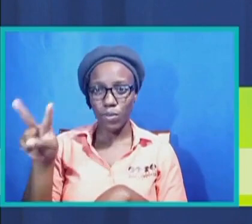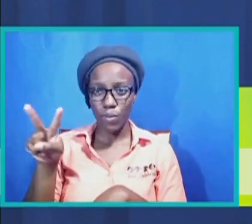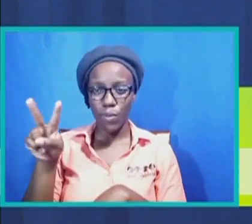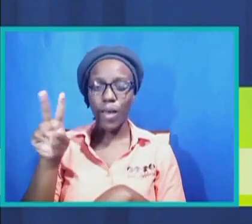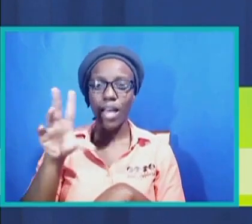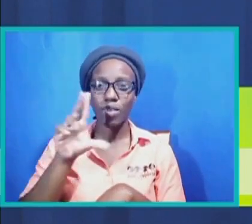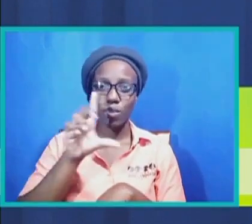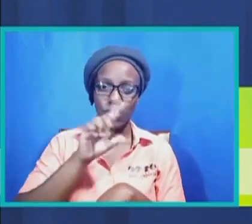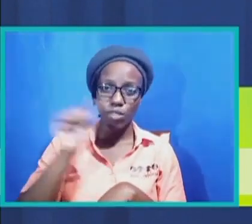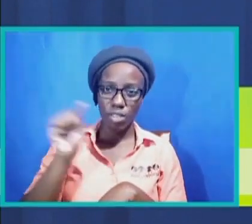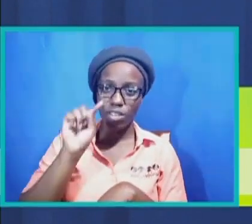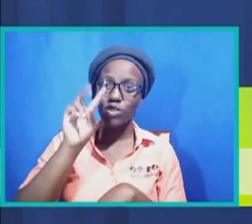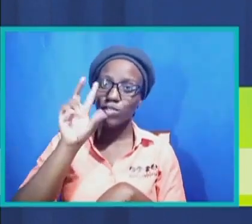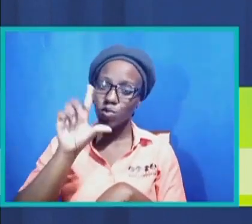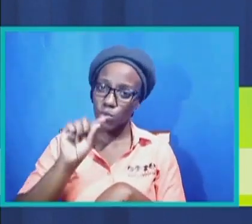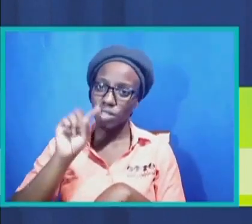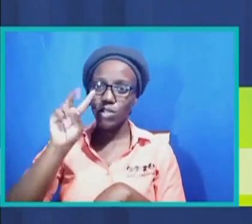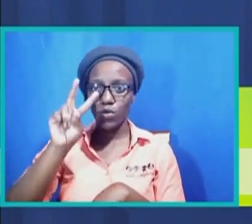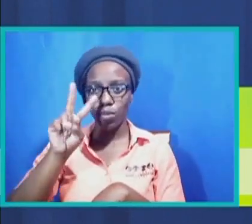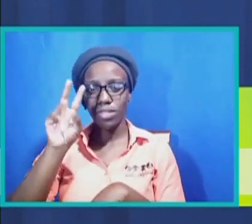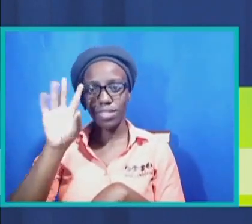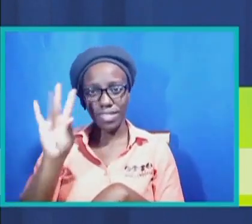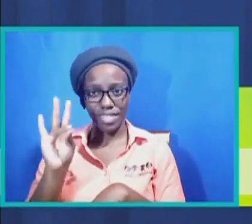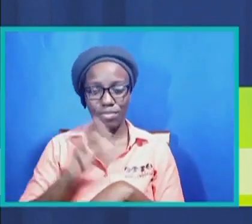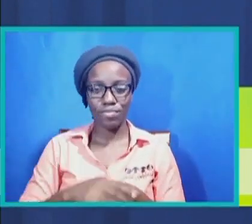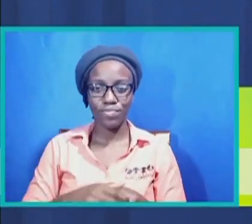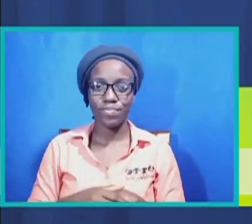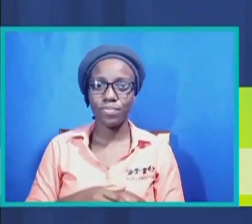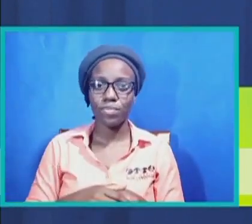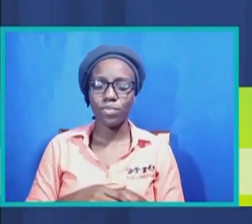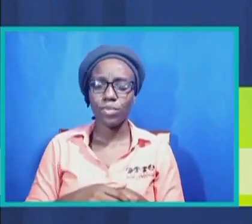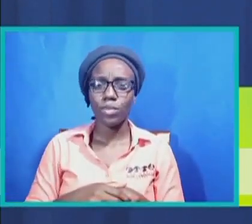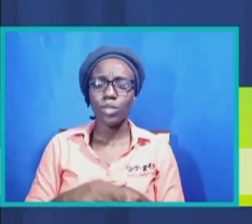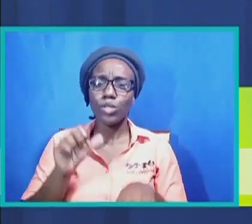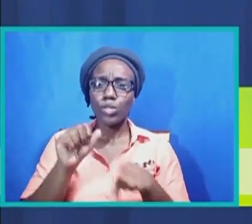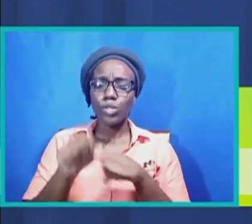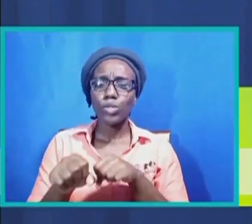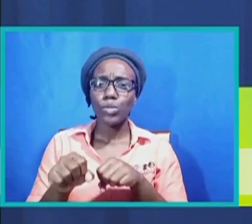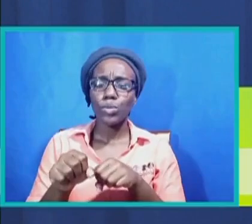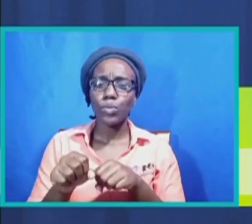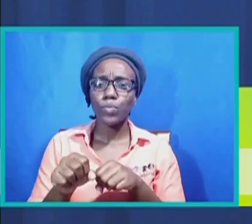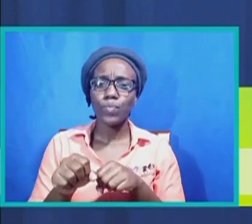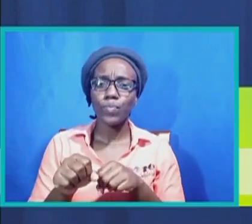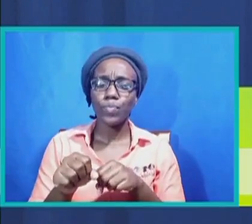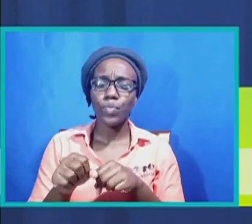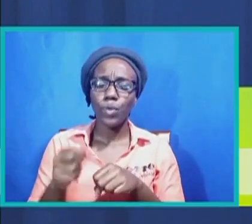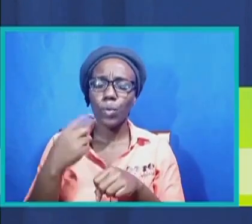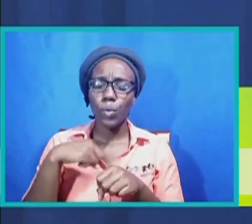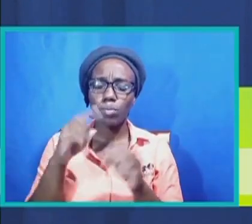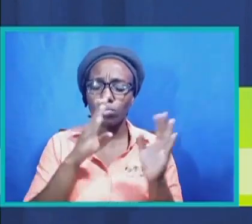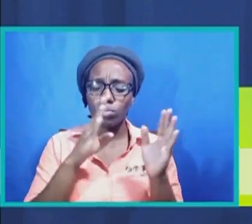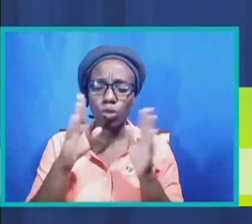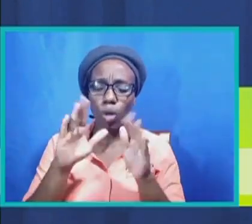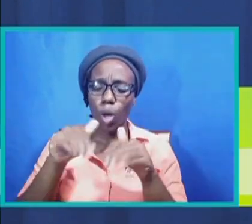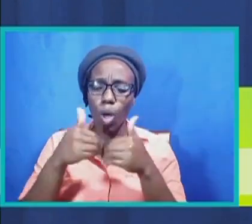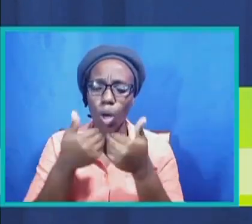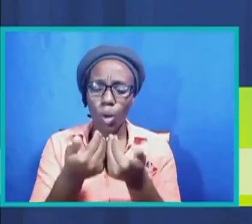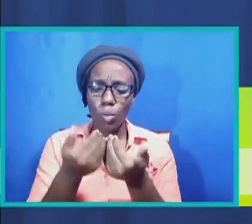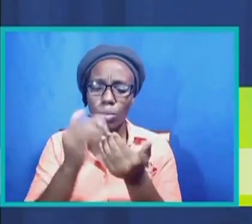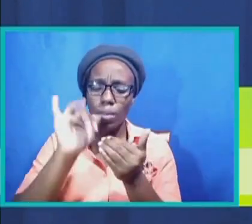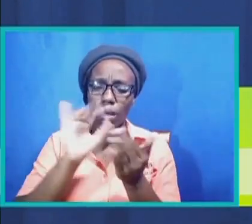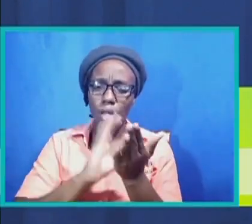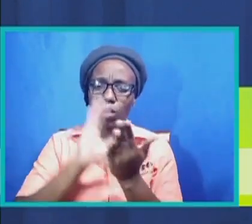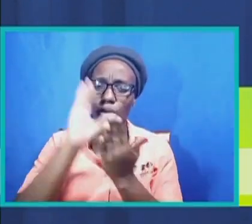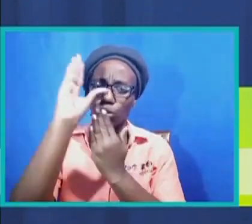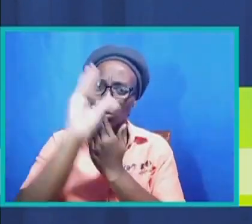Harilal Sicharan. So in terms of looking at how we create that curriculum, how we refine, make amendments, there